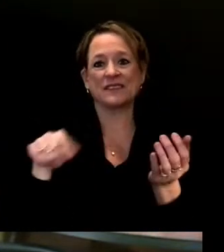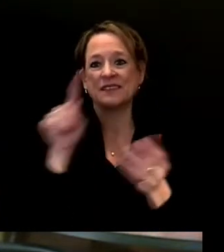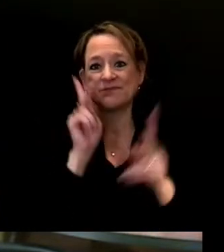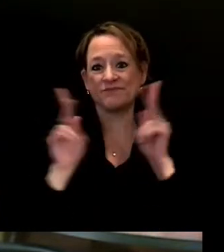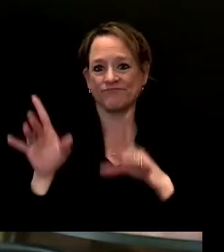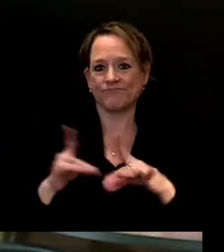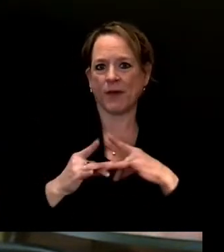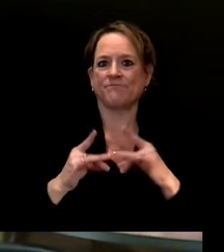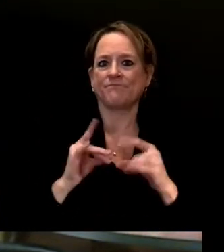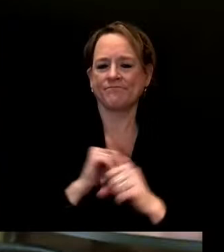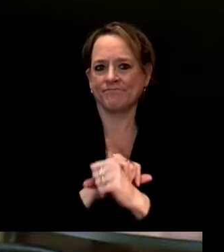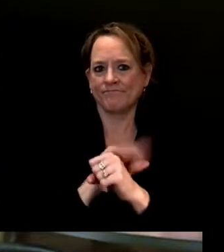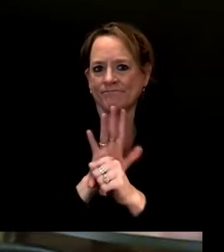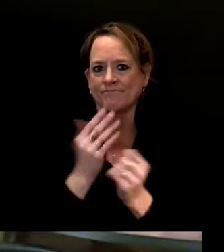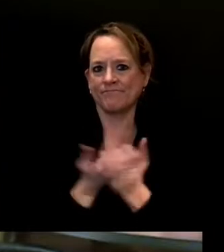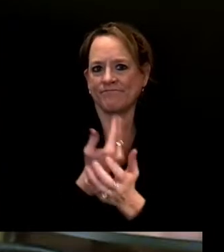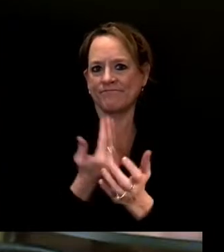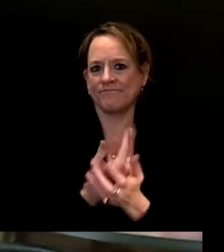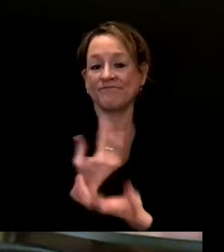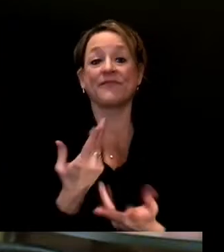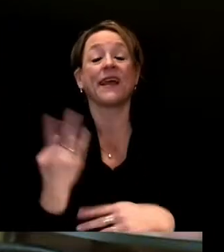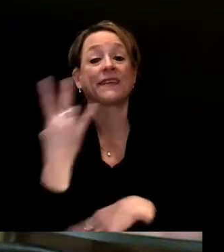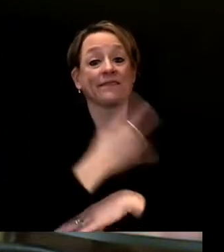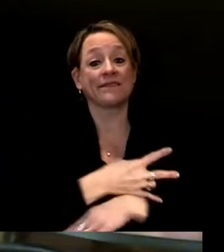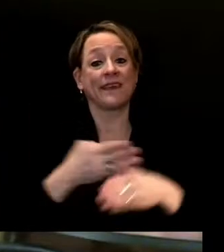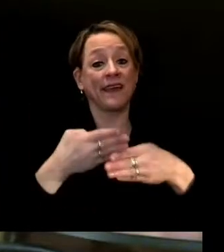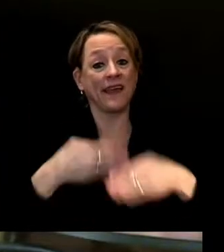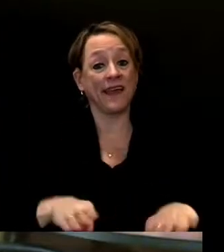7-day average of new confirmed cases to